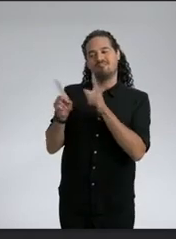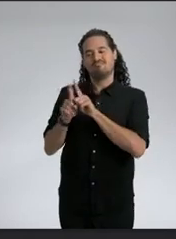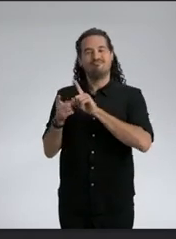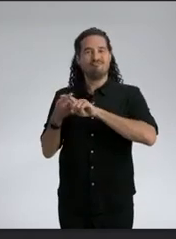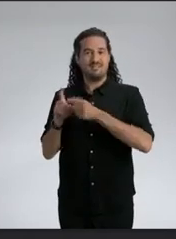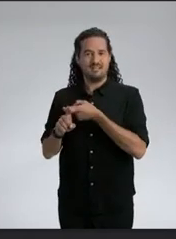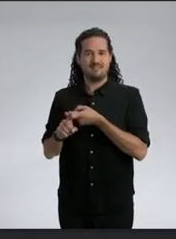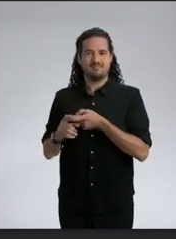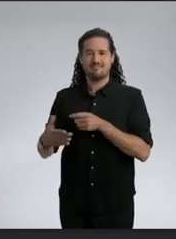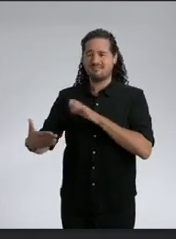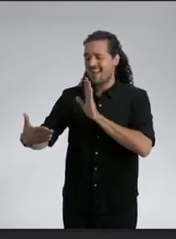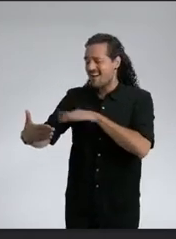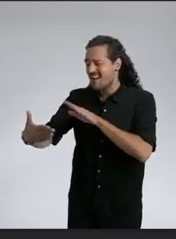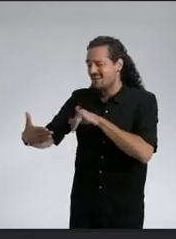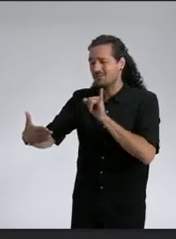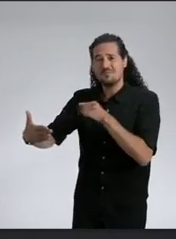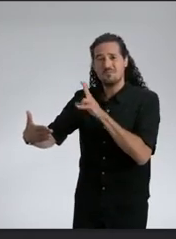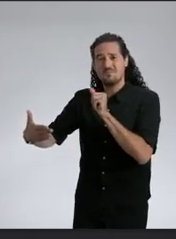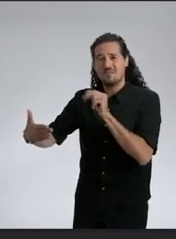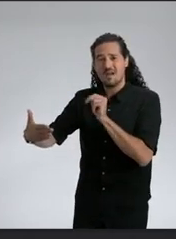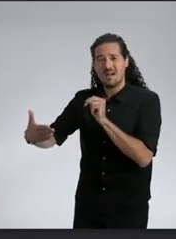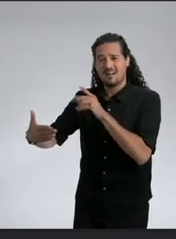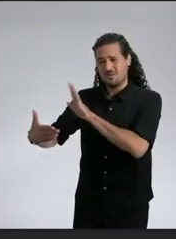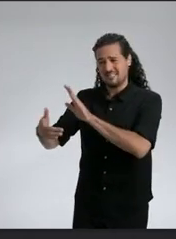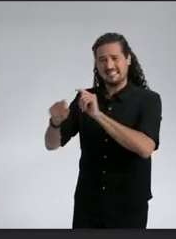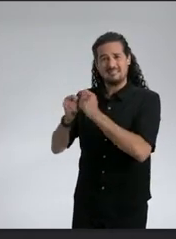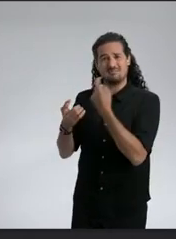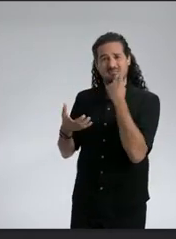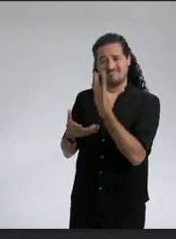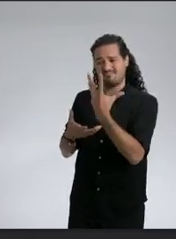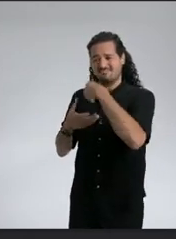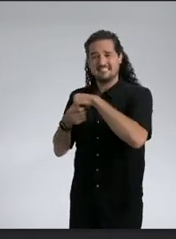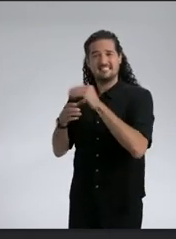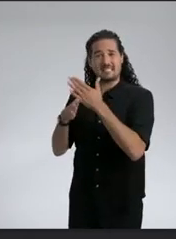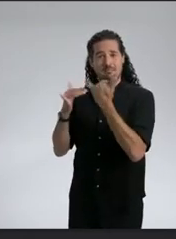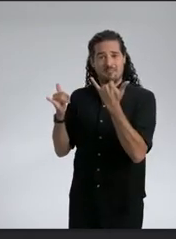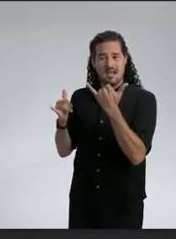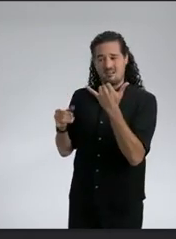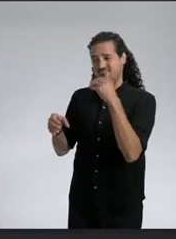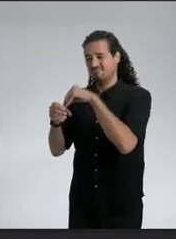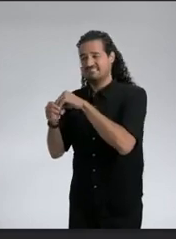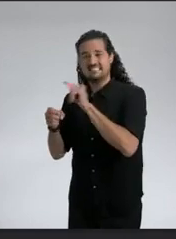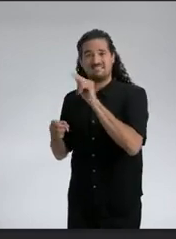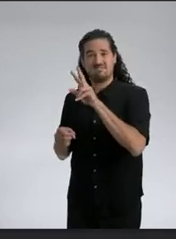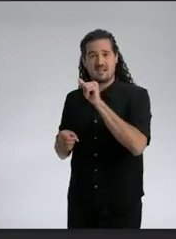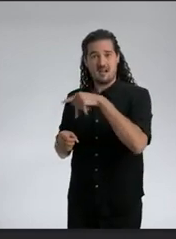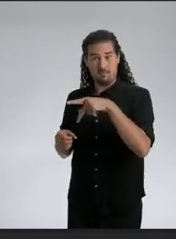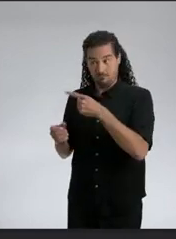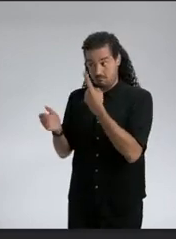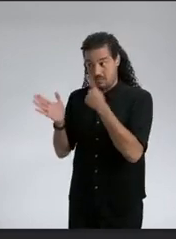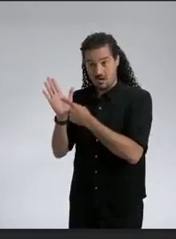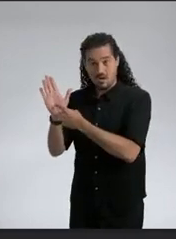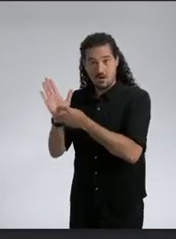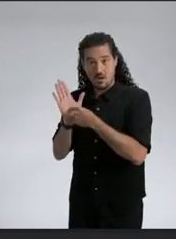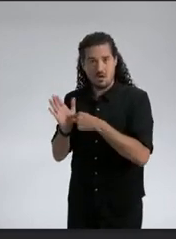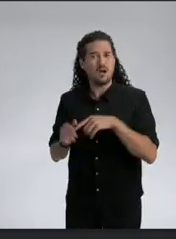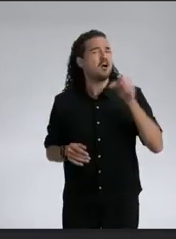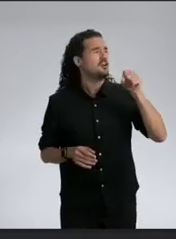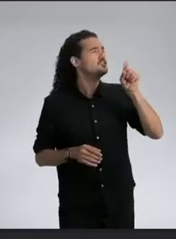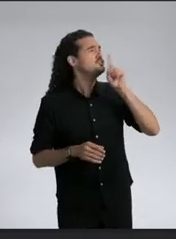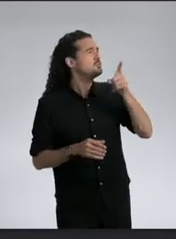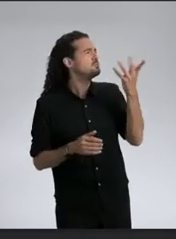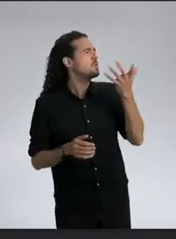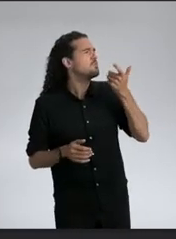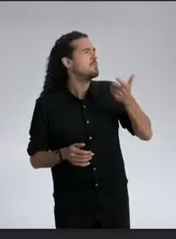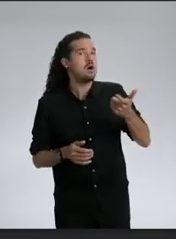Hey Juan, since your team just finished integrating SharePlay into the TV app, why don't you show us around? Sure thing. What do you want to watch? How